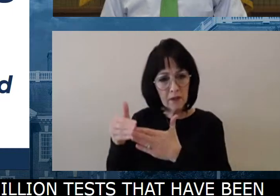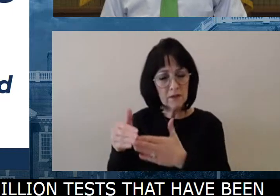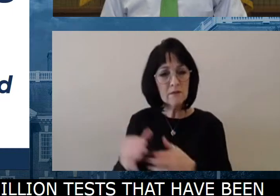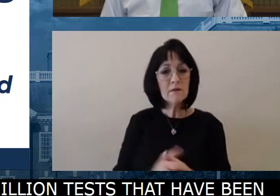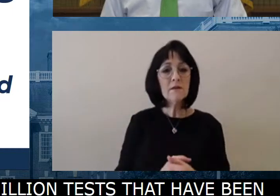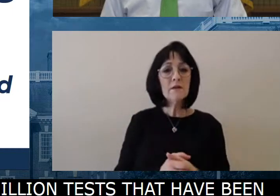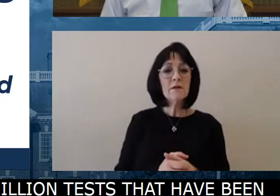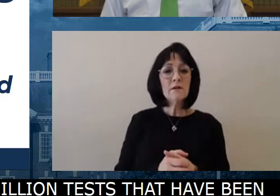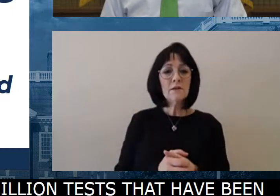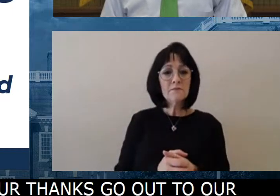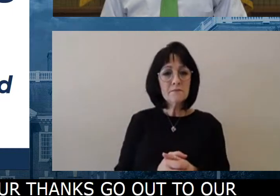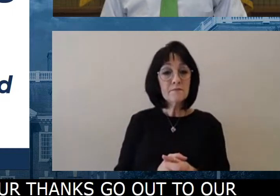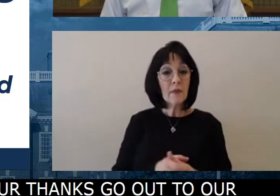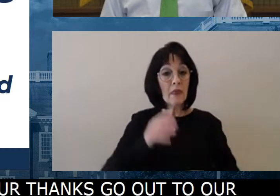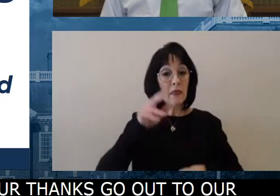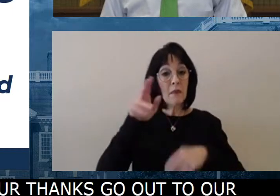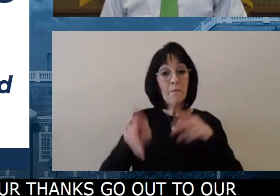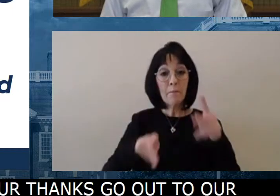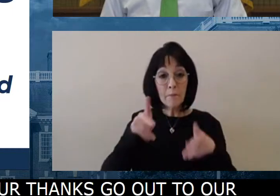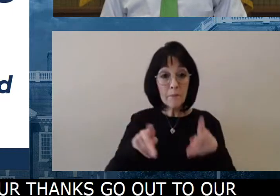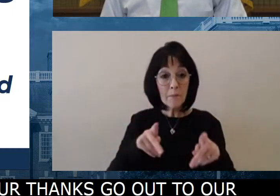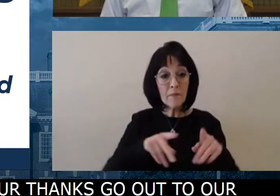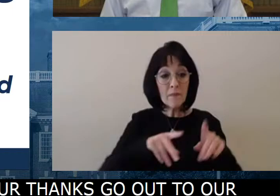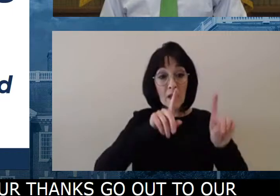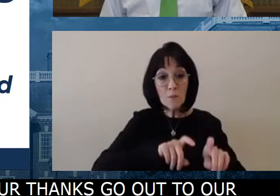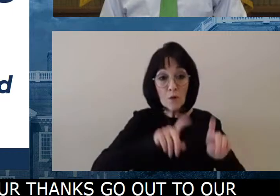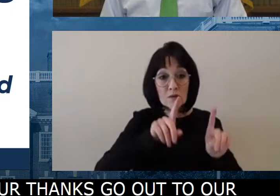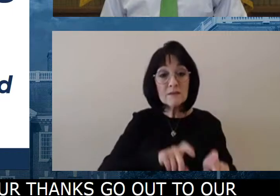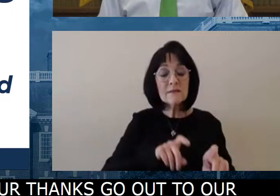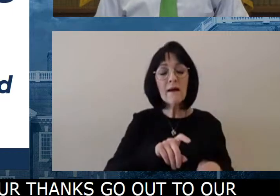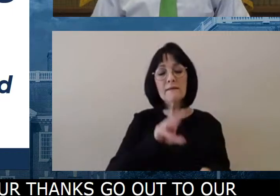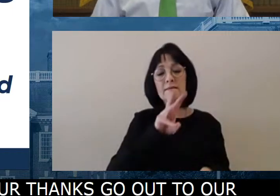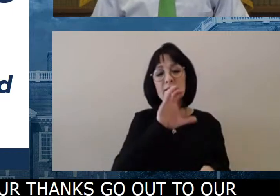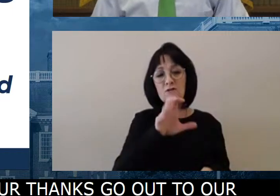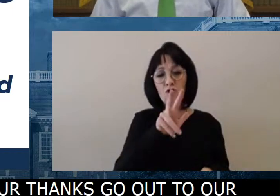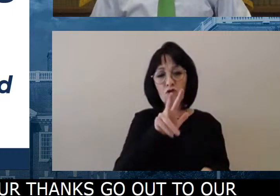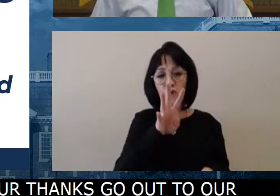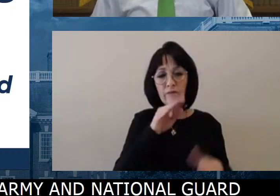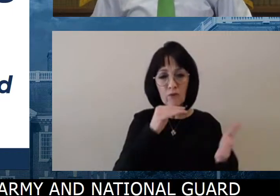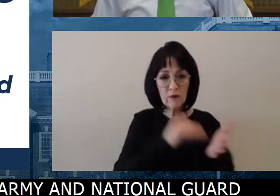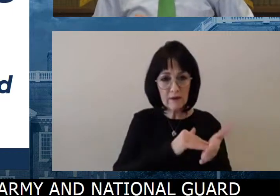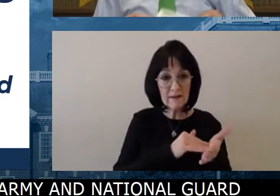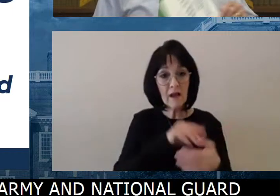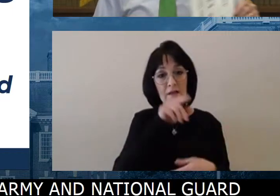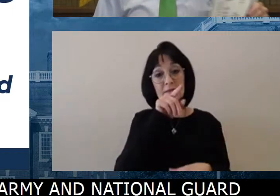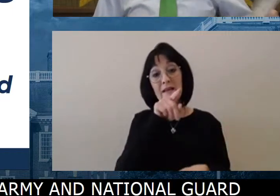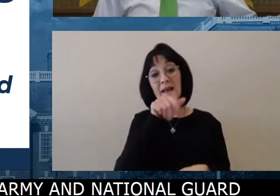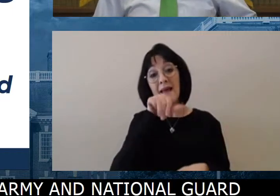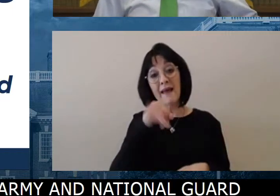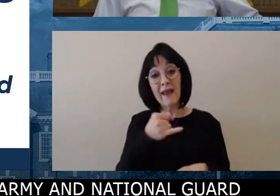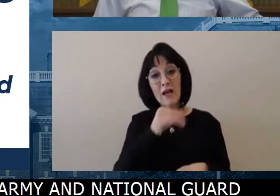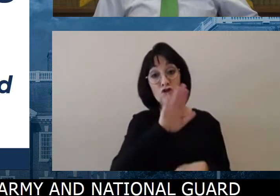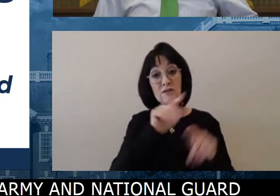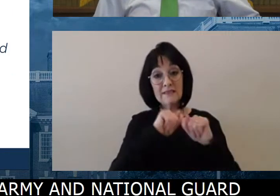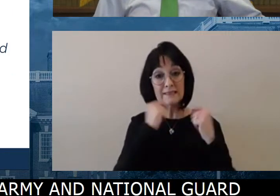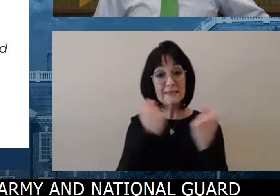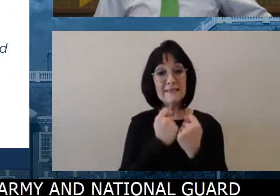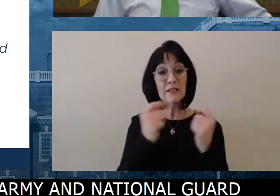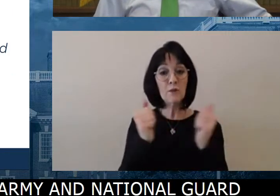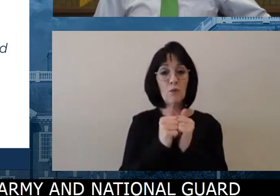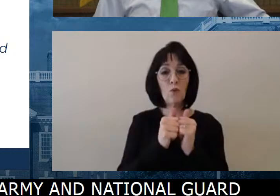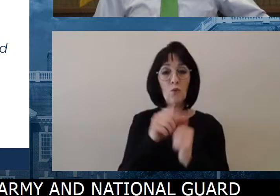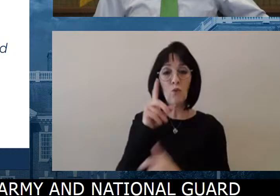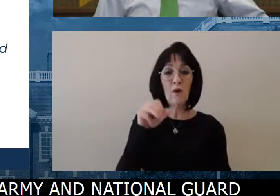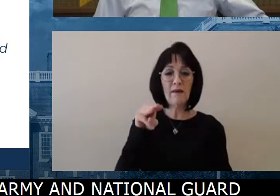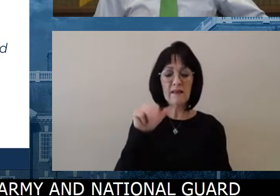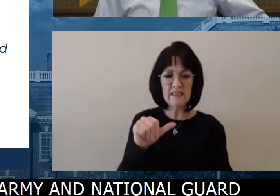everybody who's really pitched in, and with AJ and his team, and AJ's running point on there. With respect to the